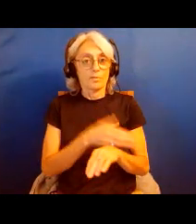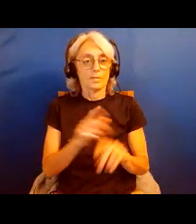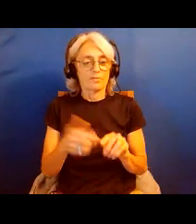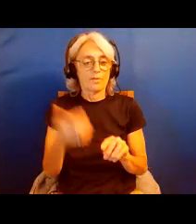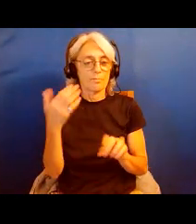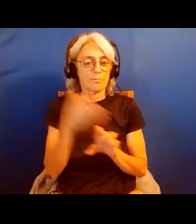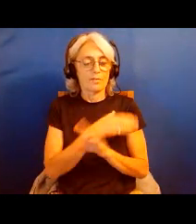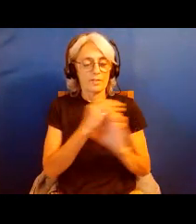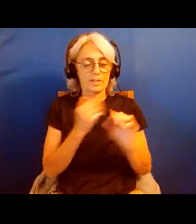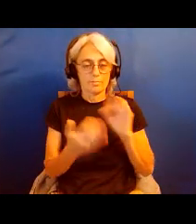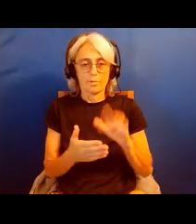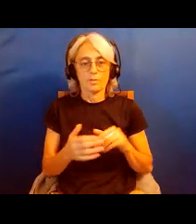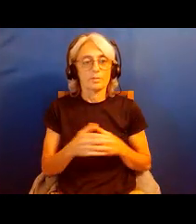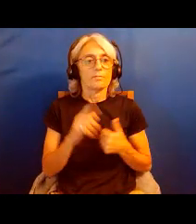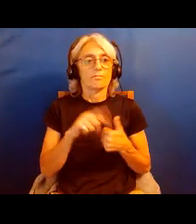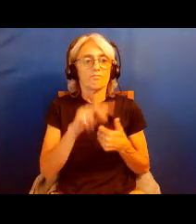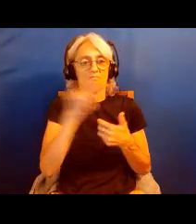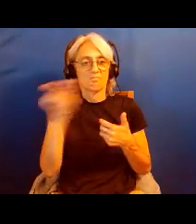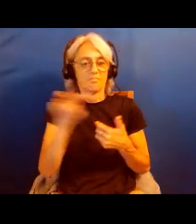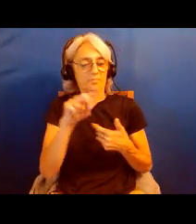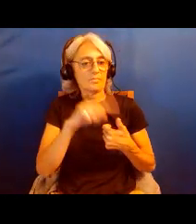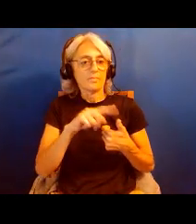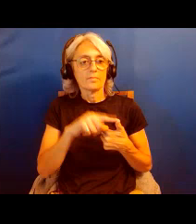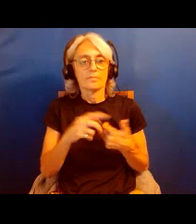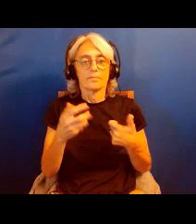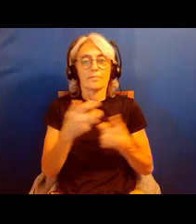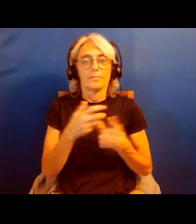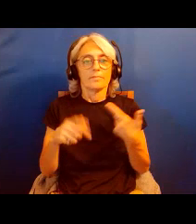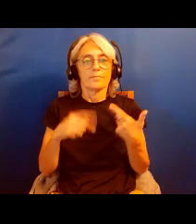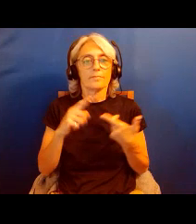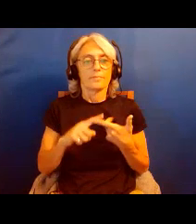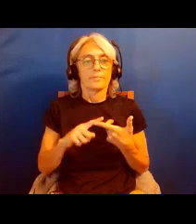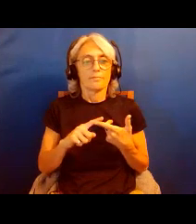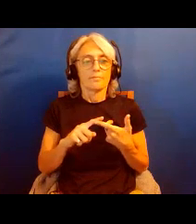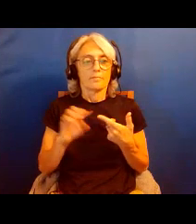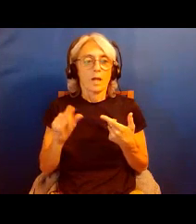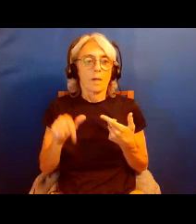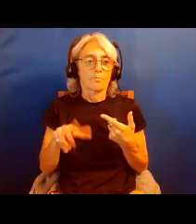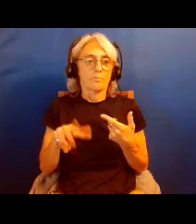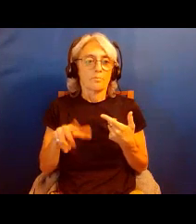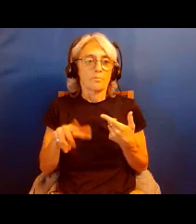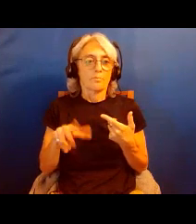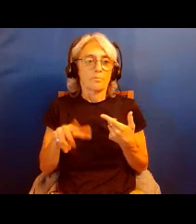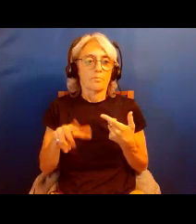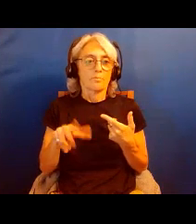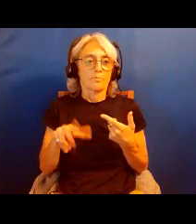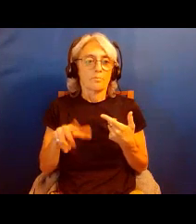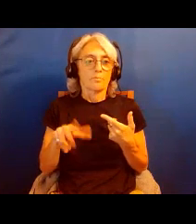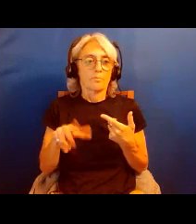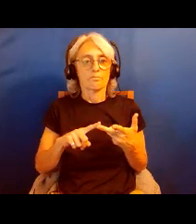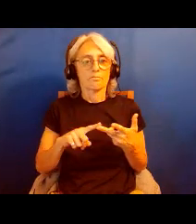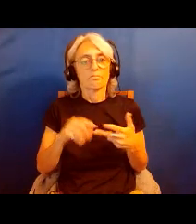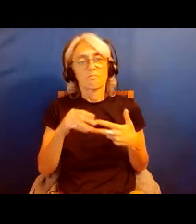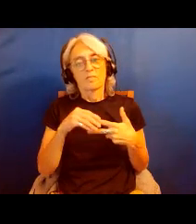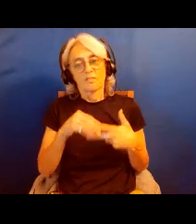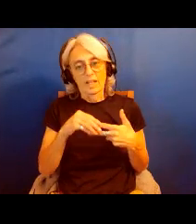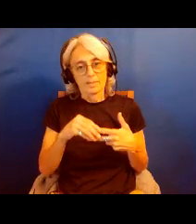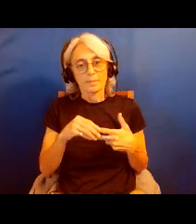state's transportation priorities, provides a more objective scoring system, and allows for flexibility through